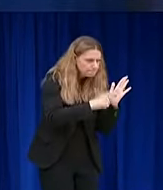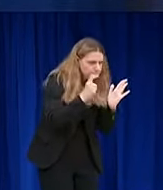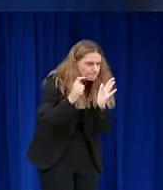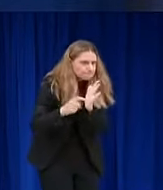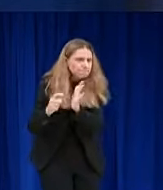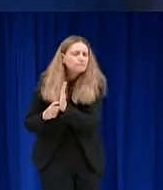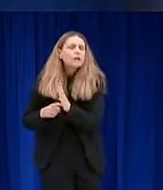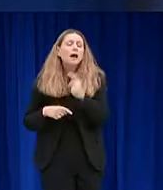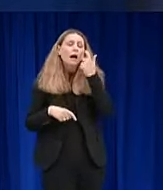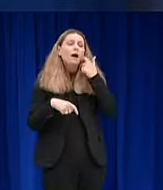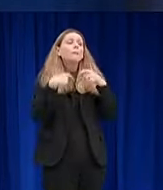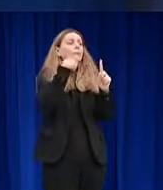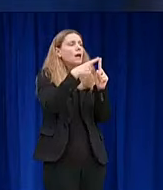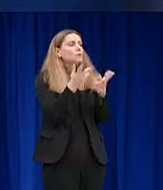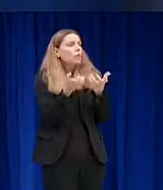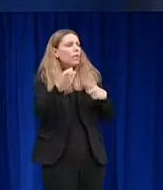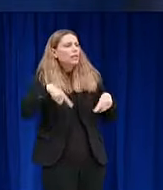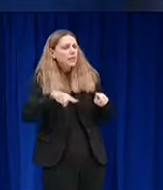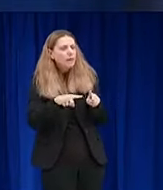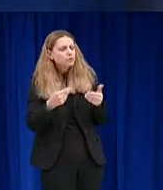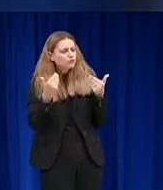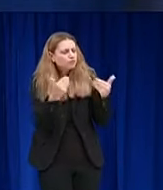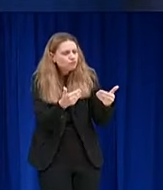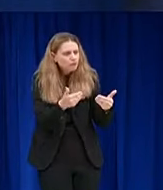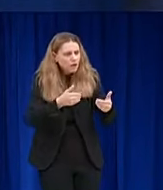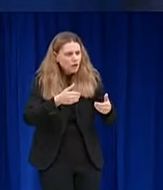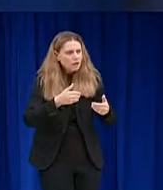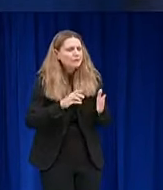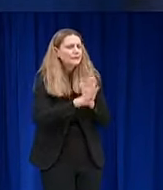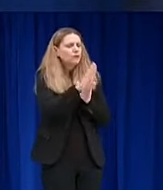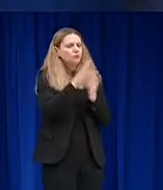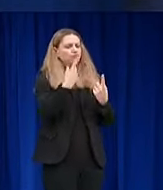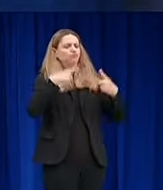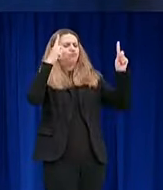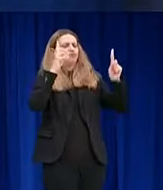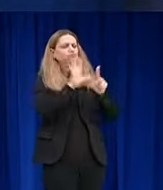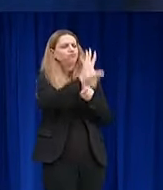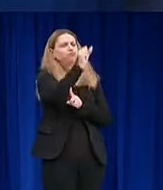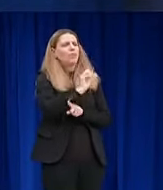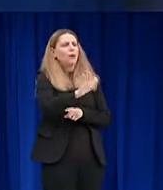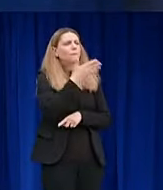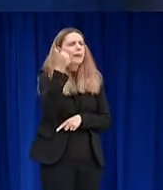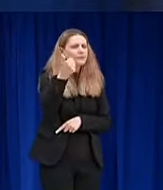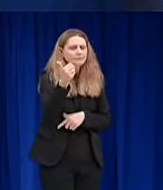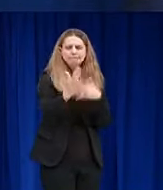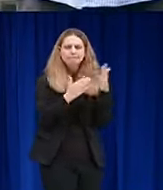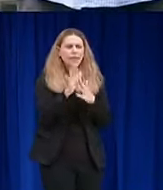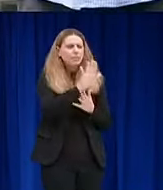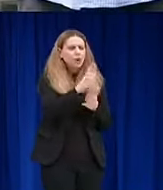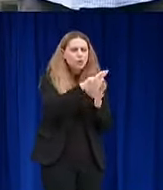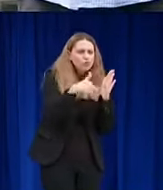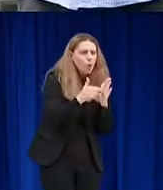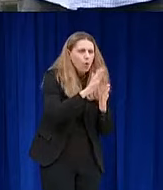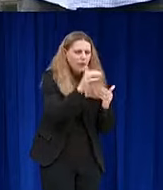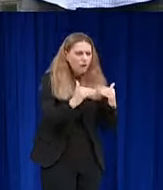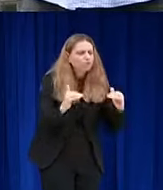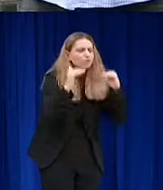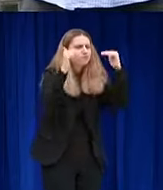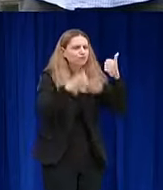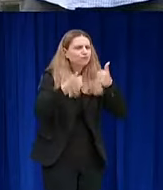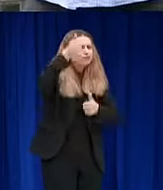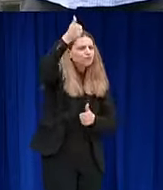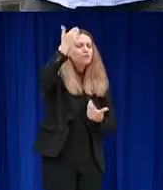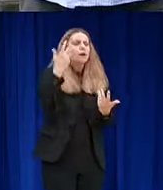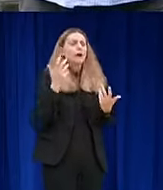opportunities for our people to develop and achieve their very best, no matter in what capacity they serve. It's our job to